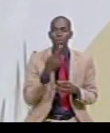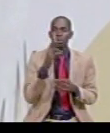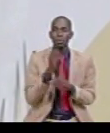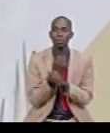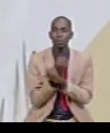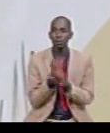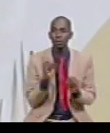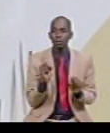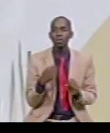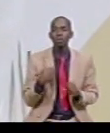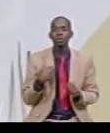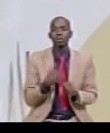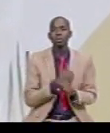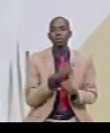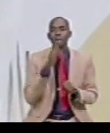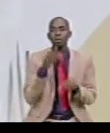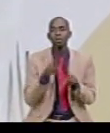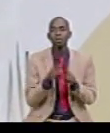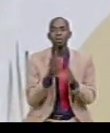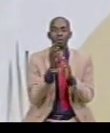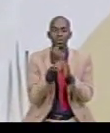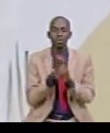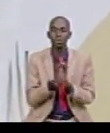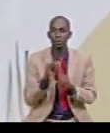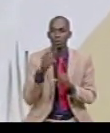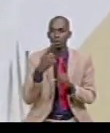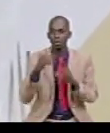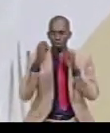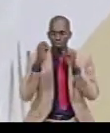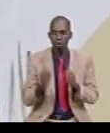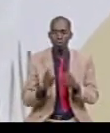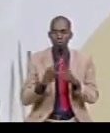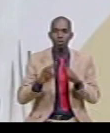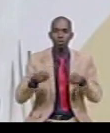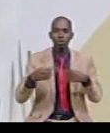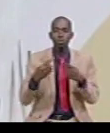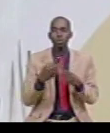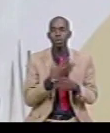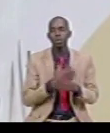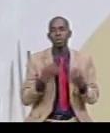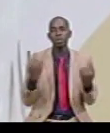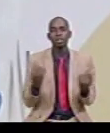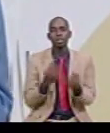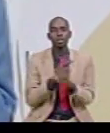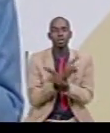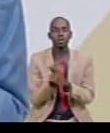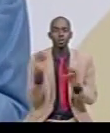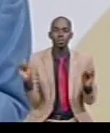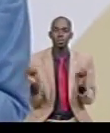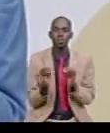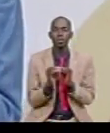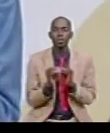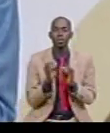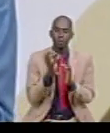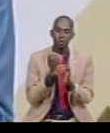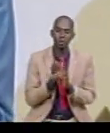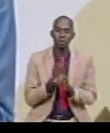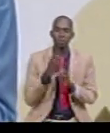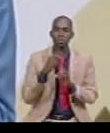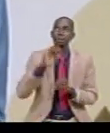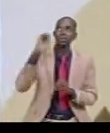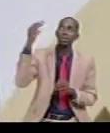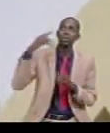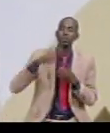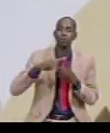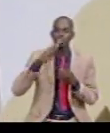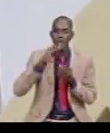also receiving the power to go and sin no more. We receive the grace to be purged, to be cleansed,